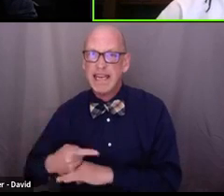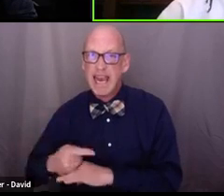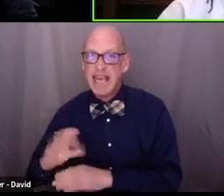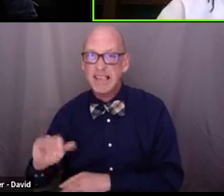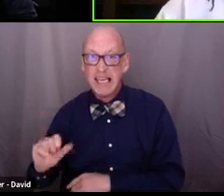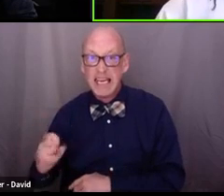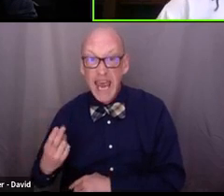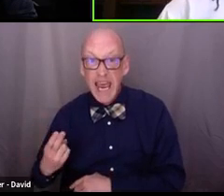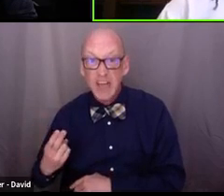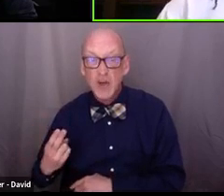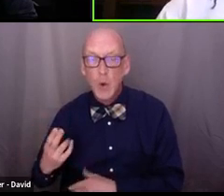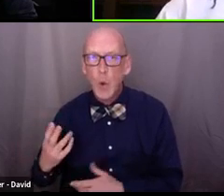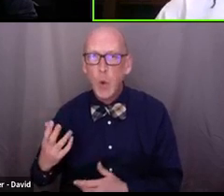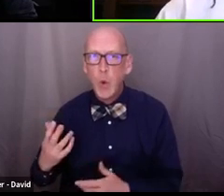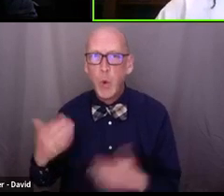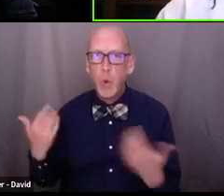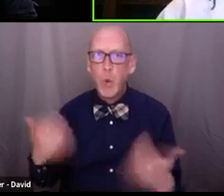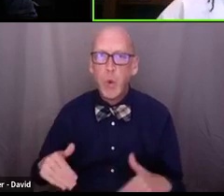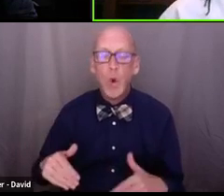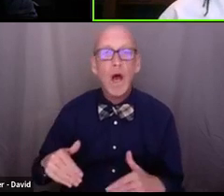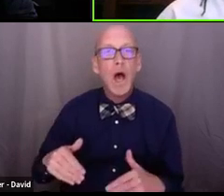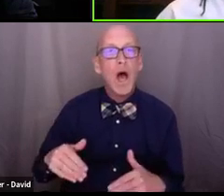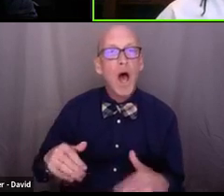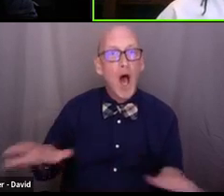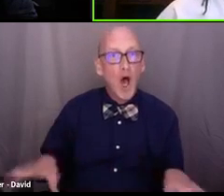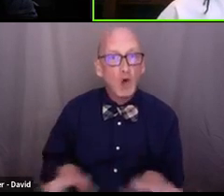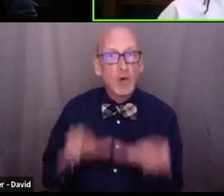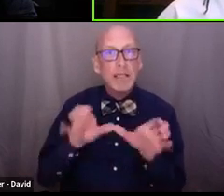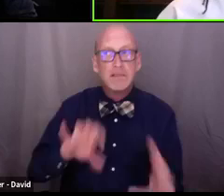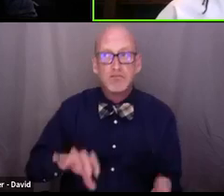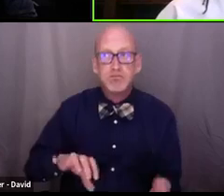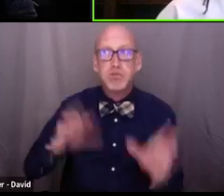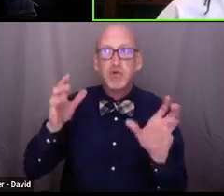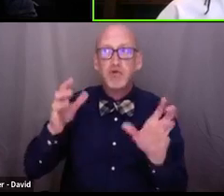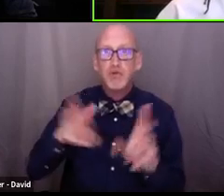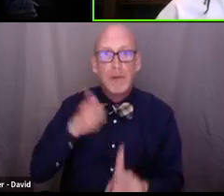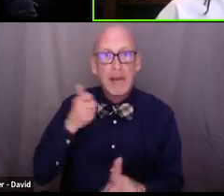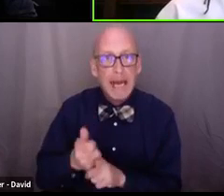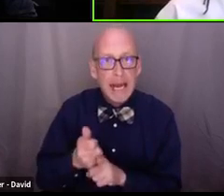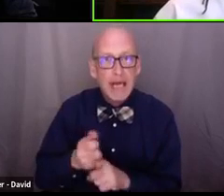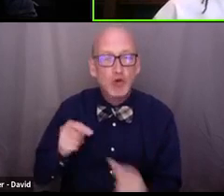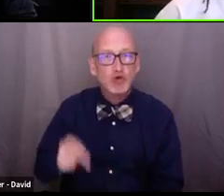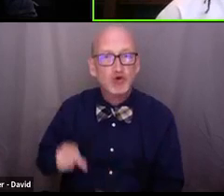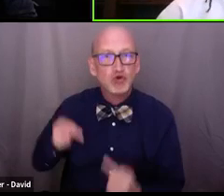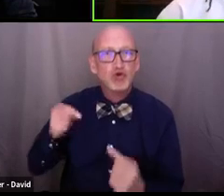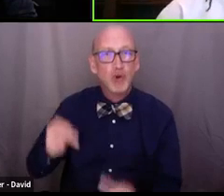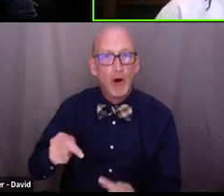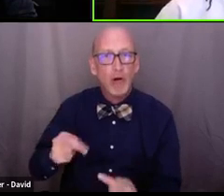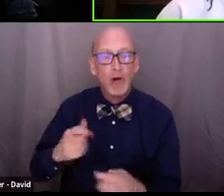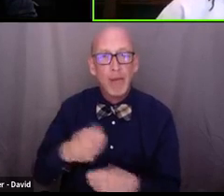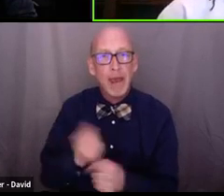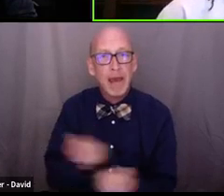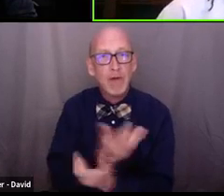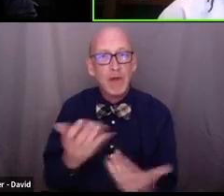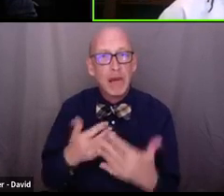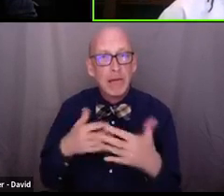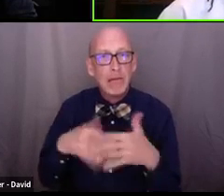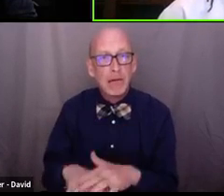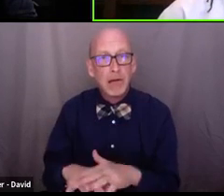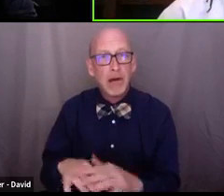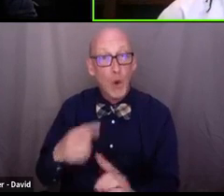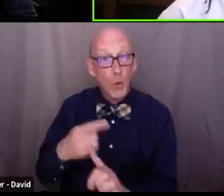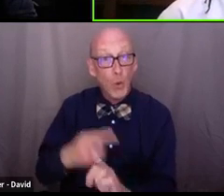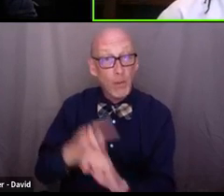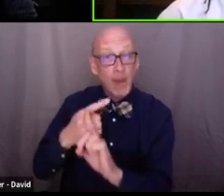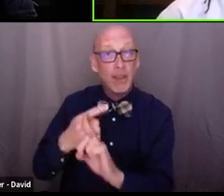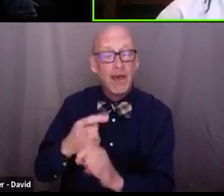is a disrupt like this, and you're struggling to make things work in less than a month. So that's why this is so detrimental to a lot